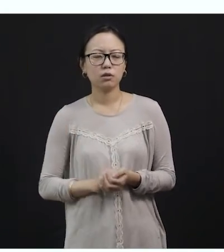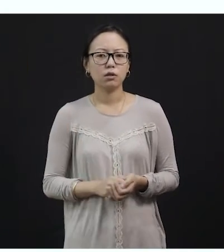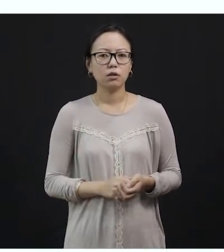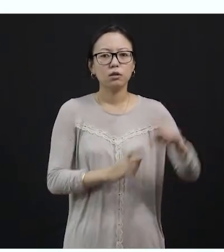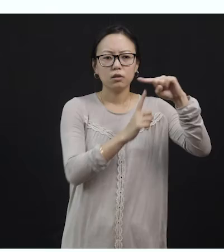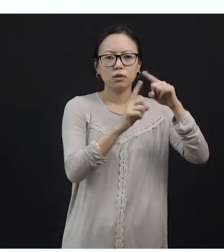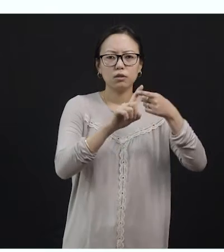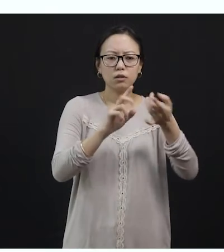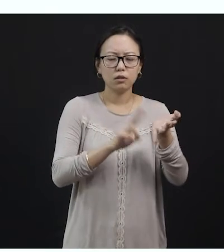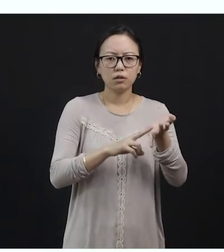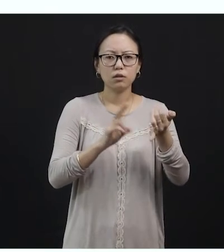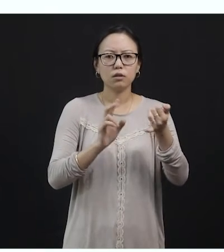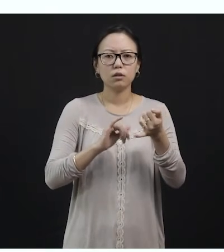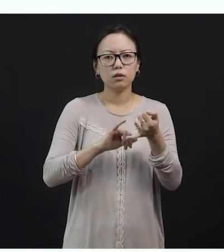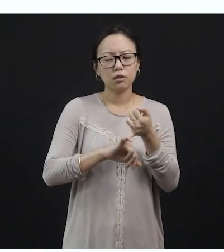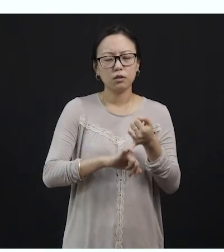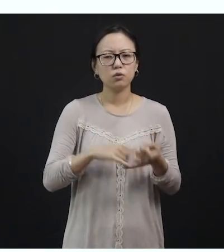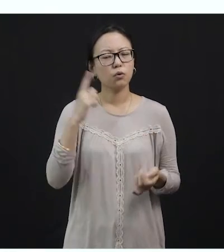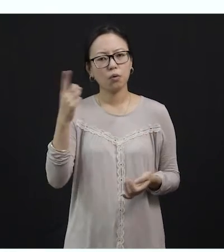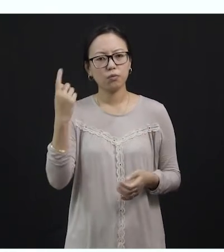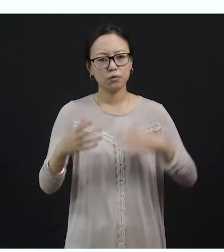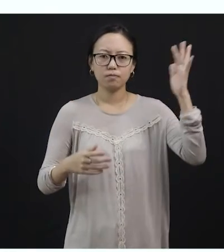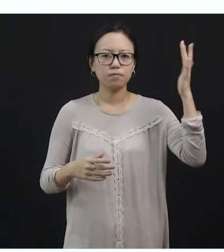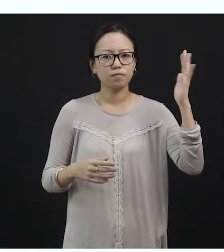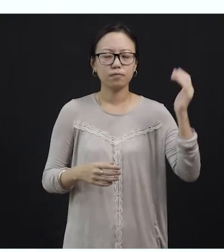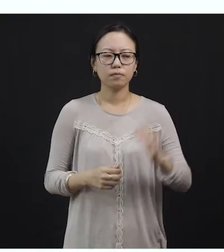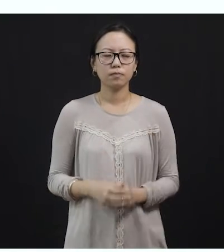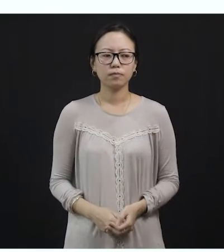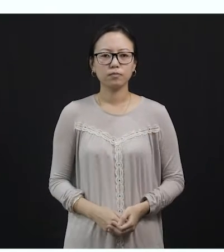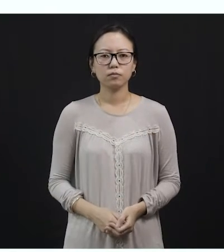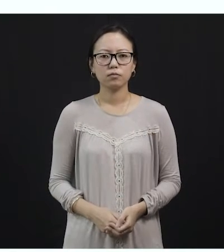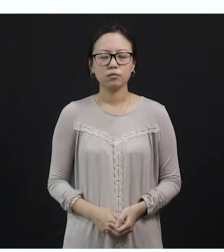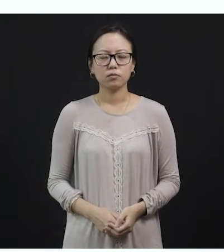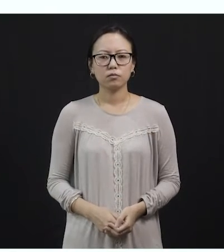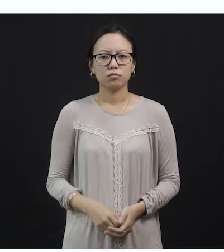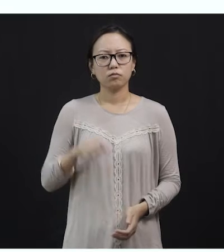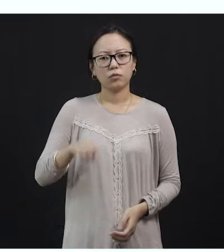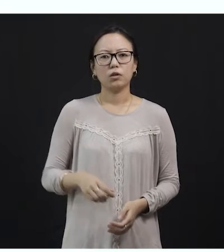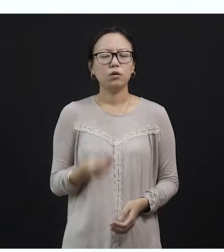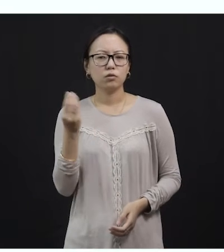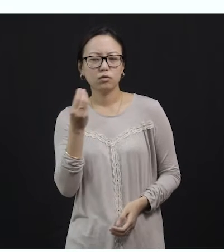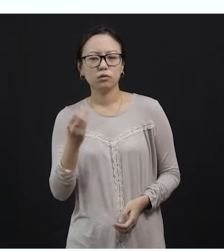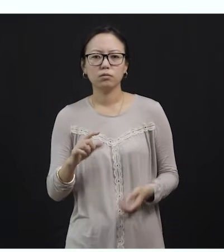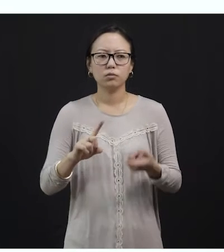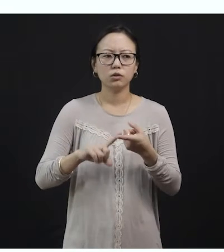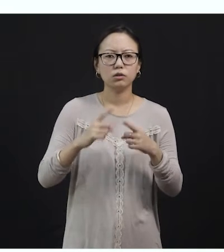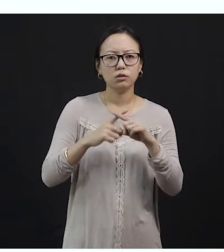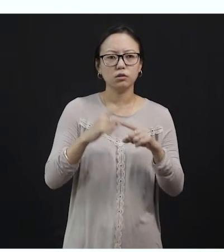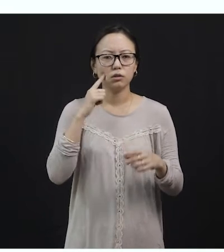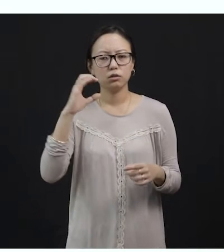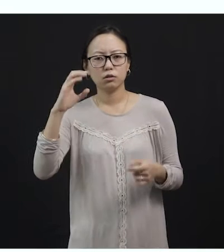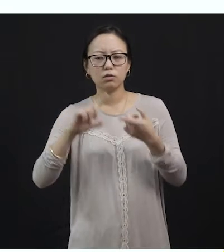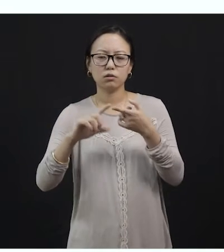right, children? Now, let us try to solve some exercises. So, let's solve this